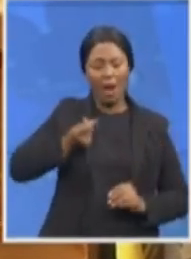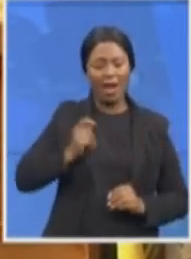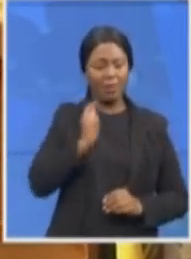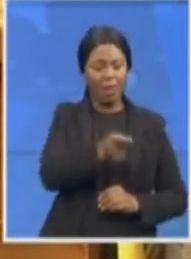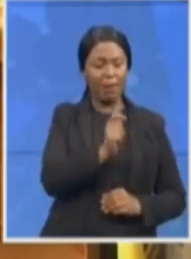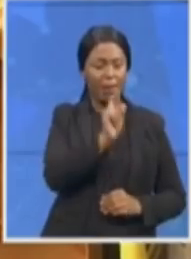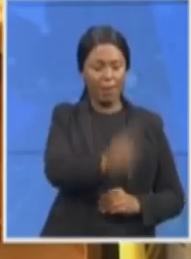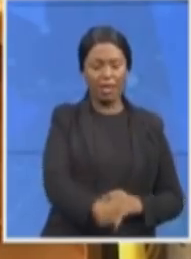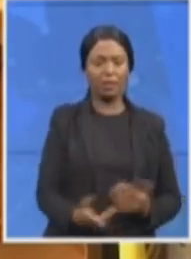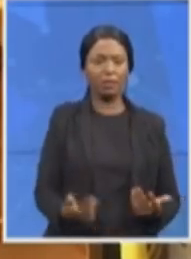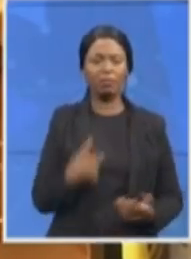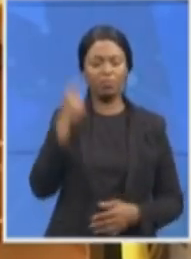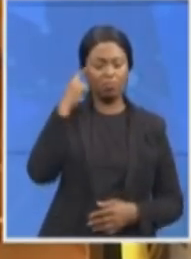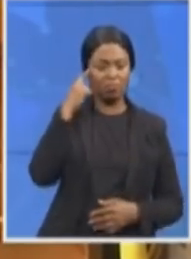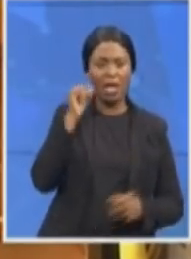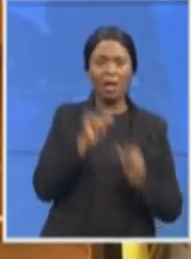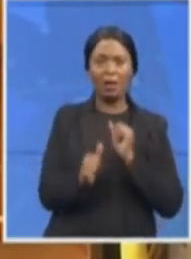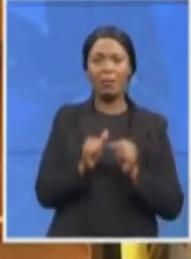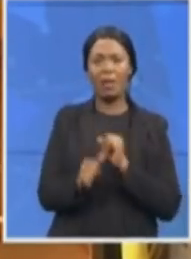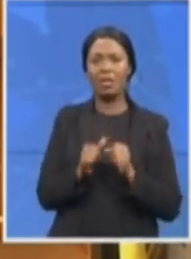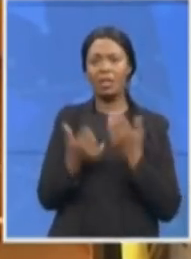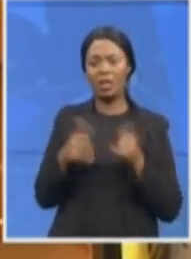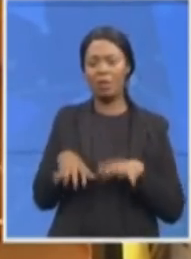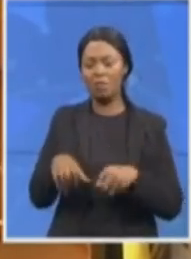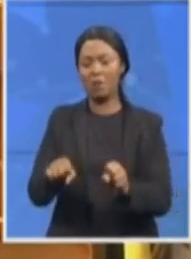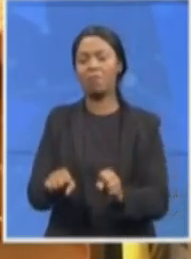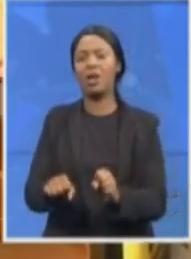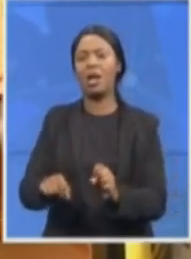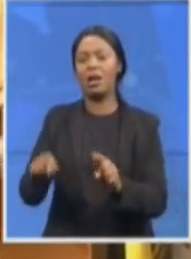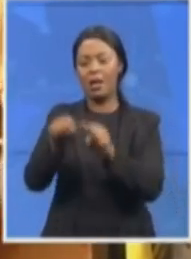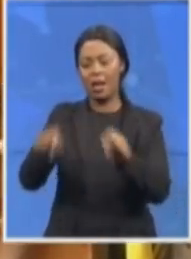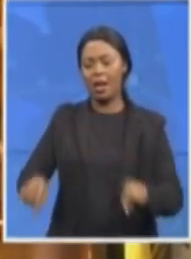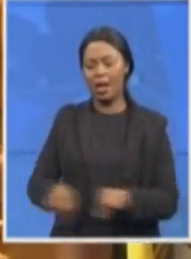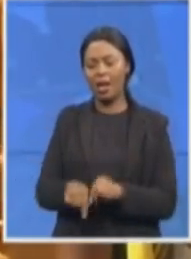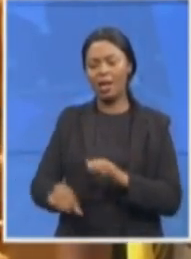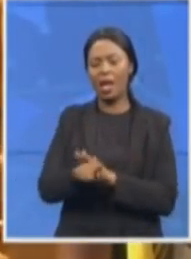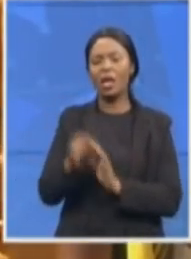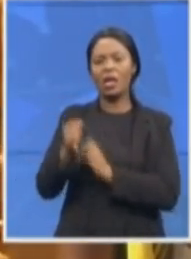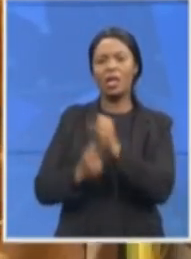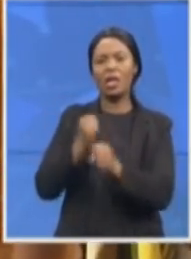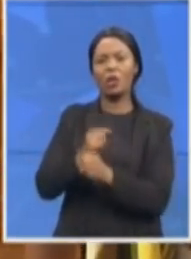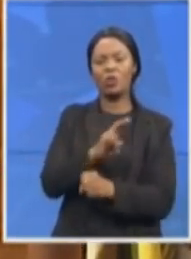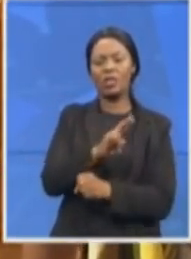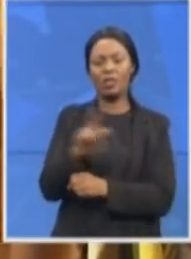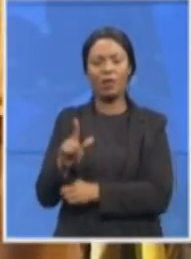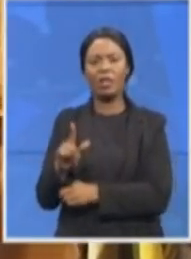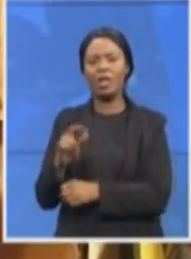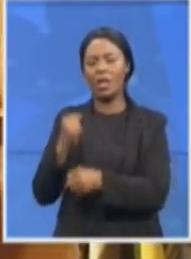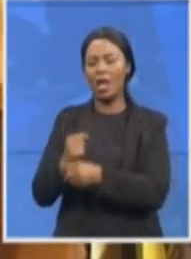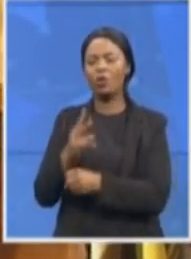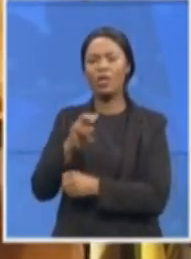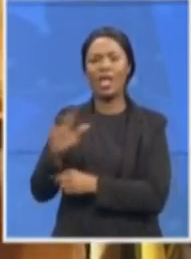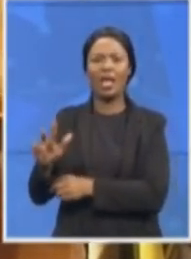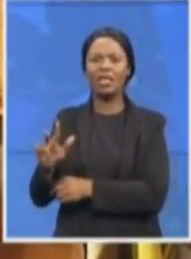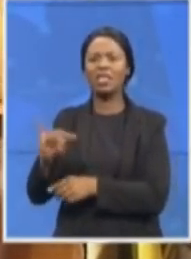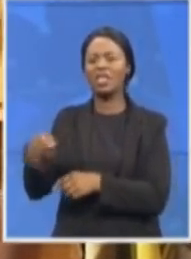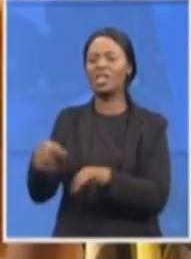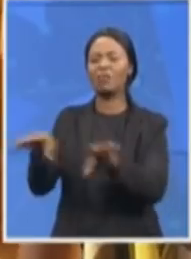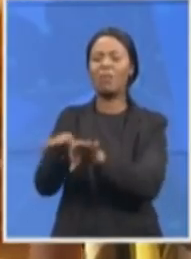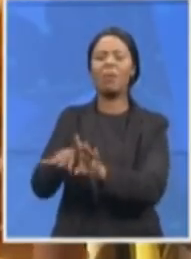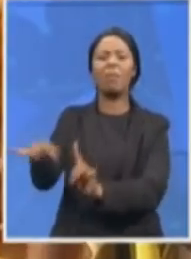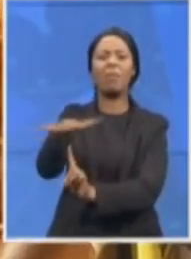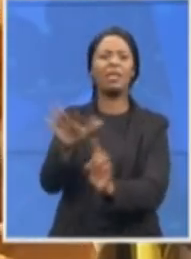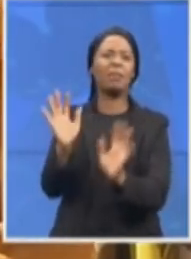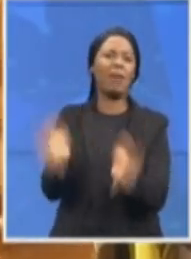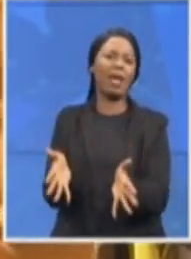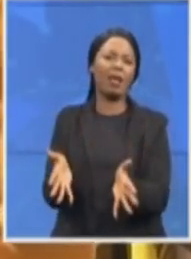has been sitting here for the past 27 to 28 years. So it was a dump site. If you can check all here, there's a